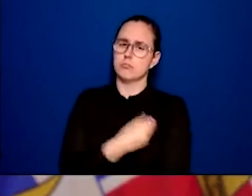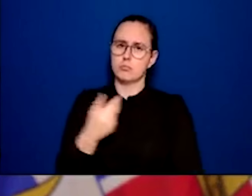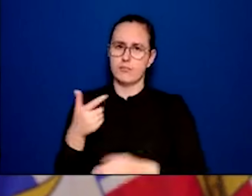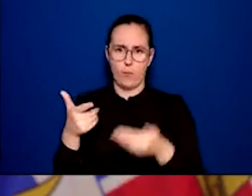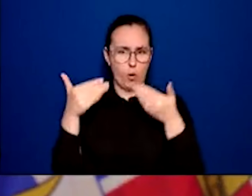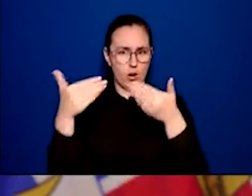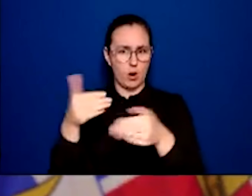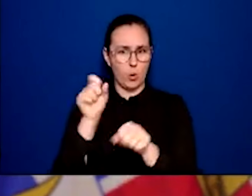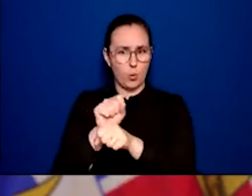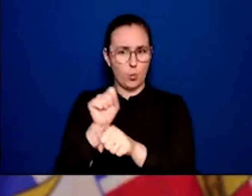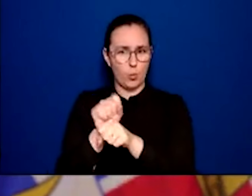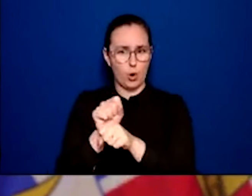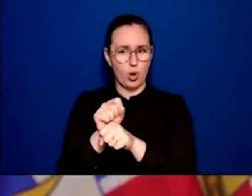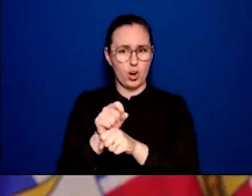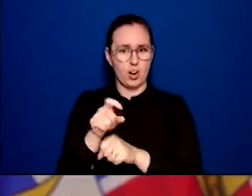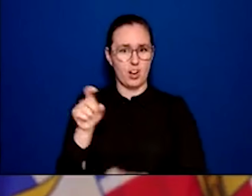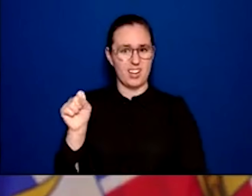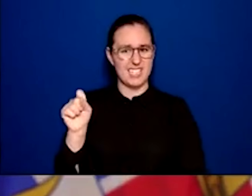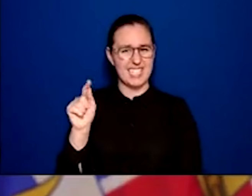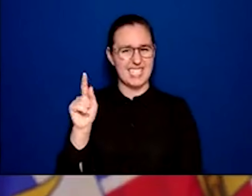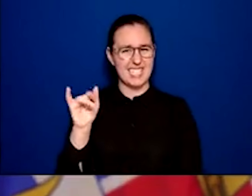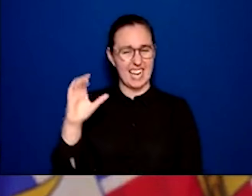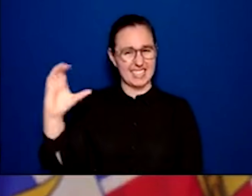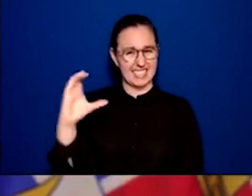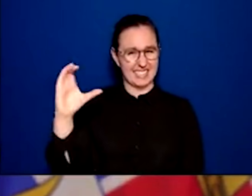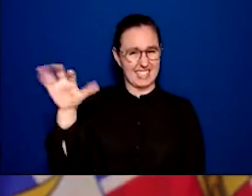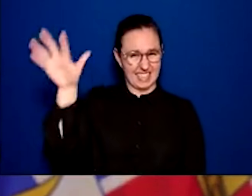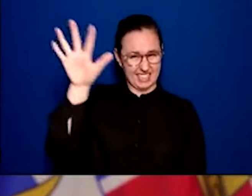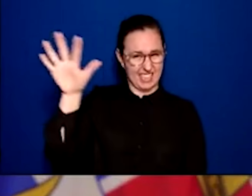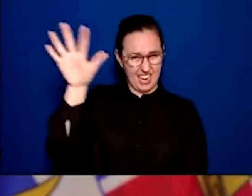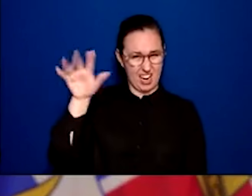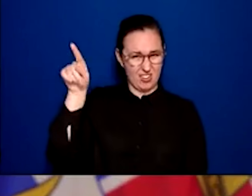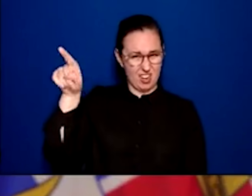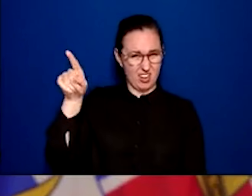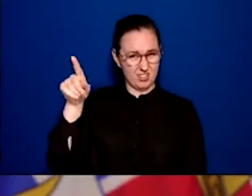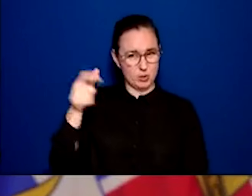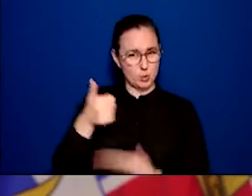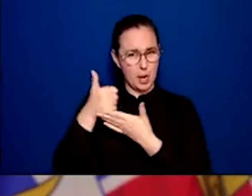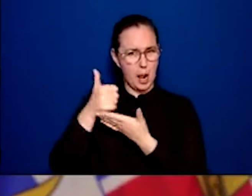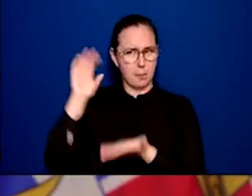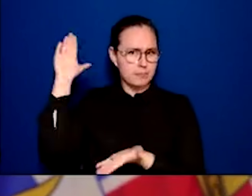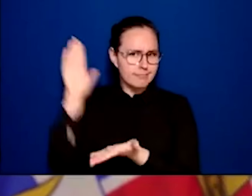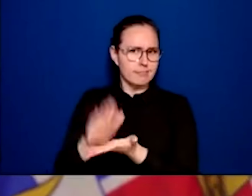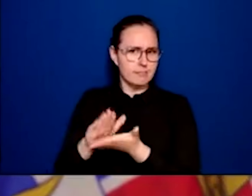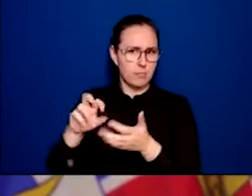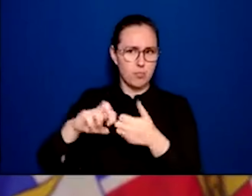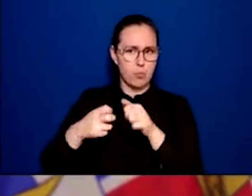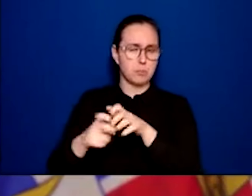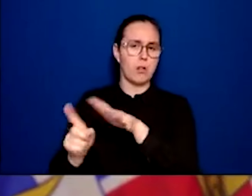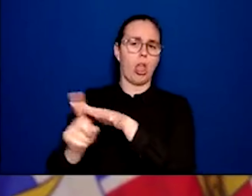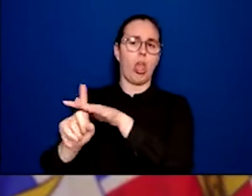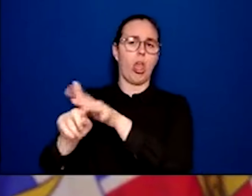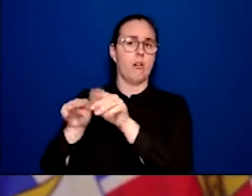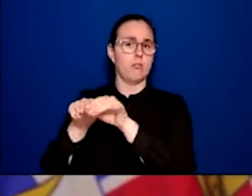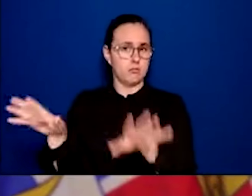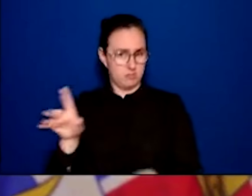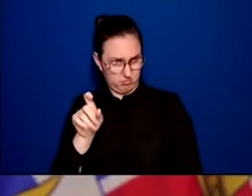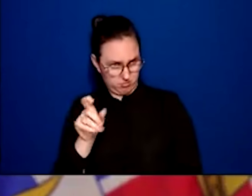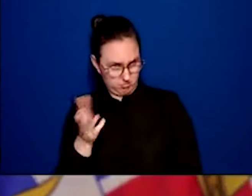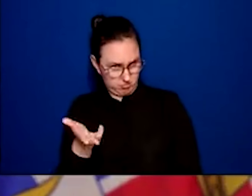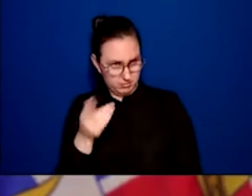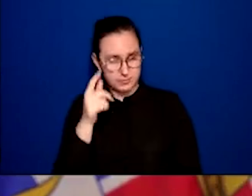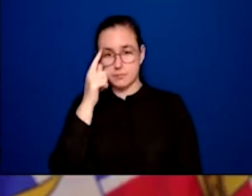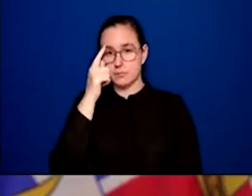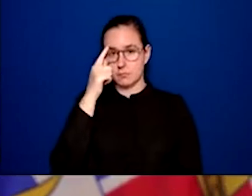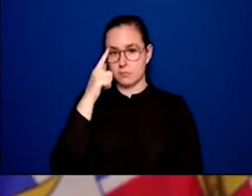a way of helping contain the problem in northeastern BC? The short answer from my perspective